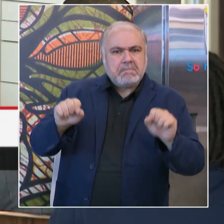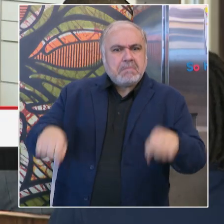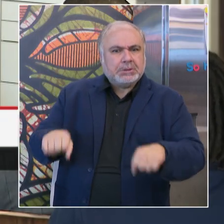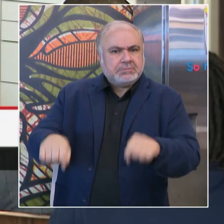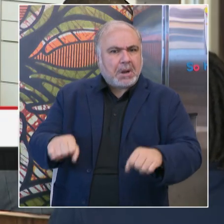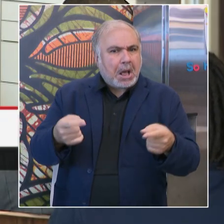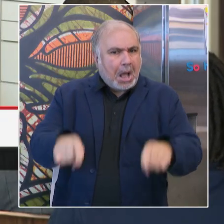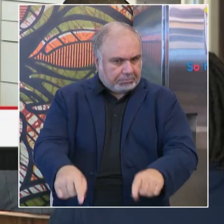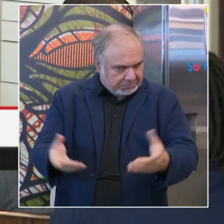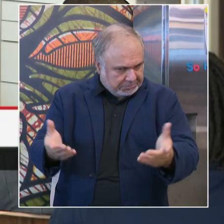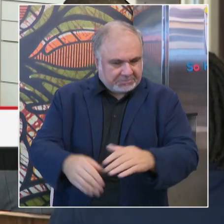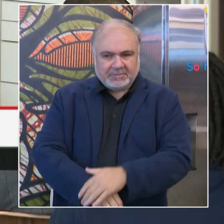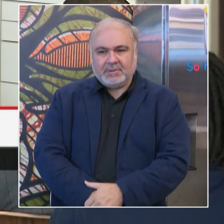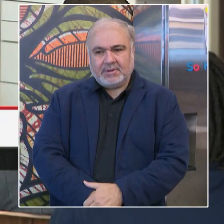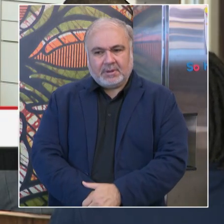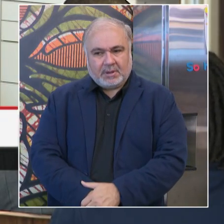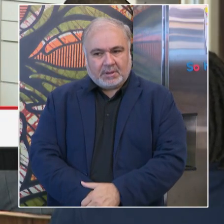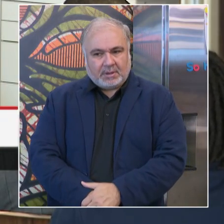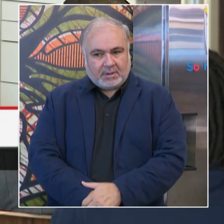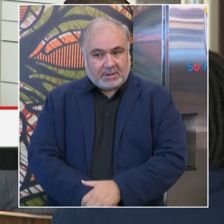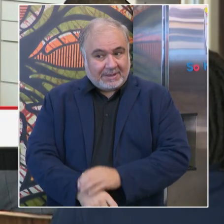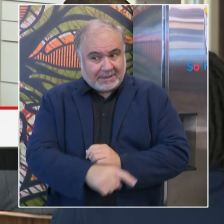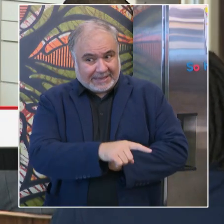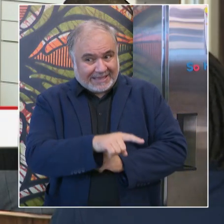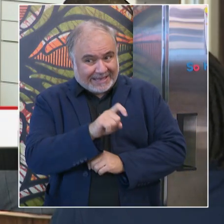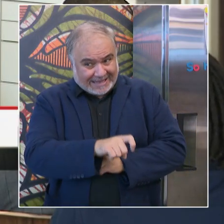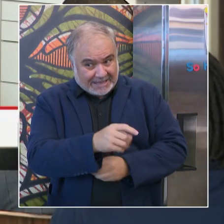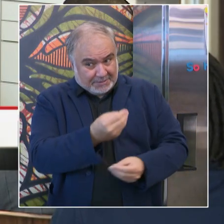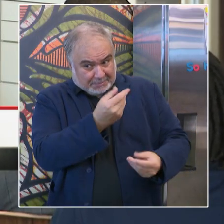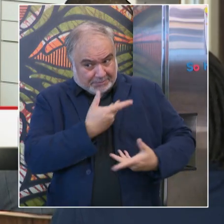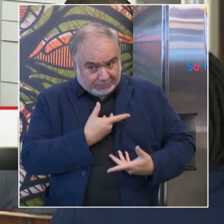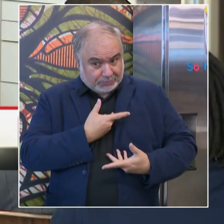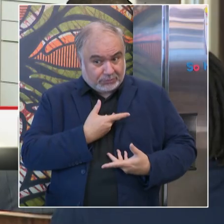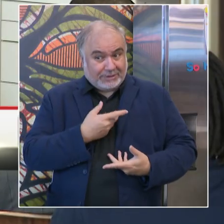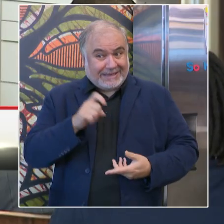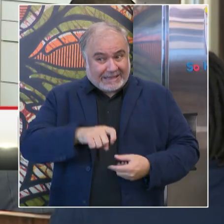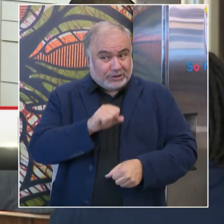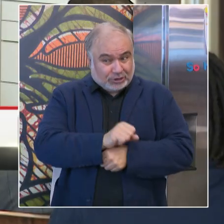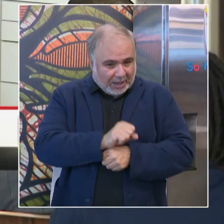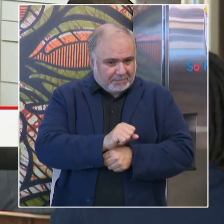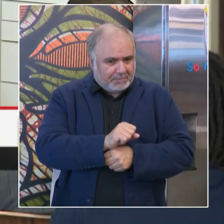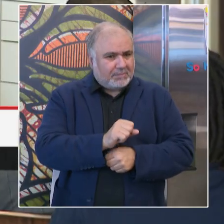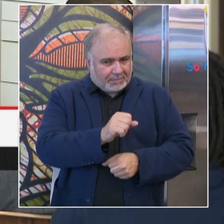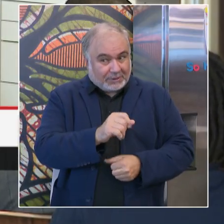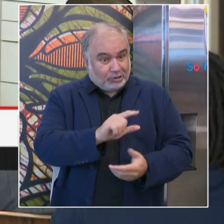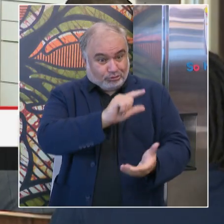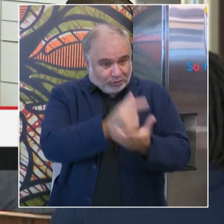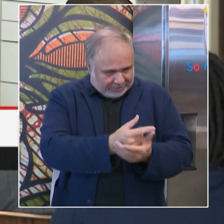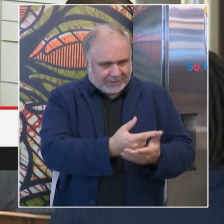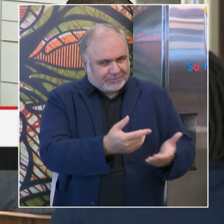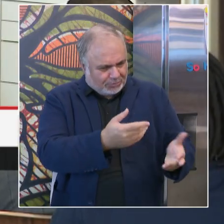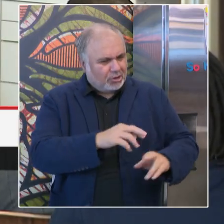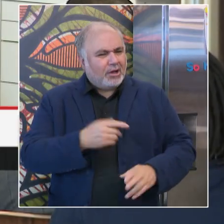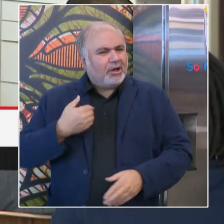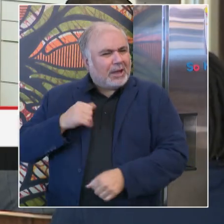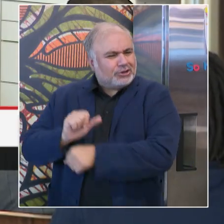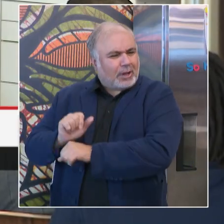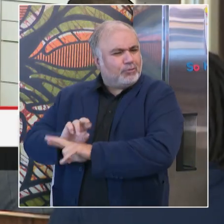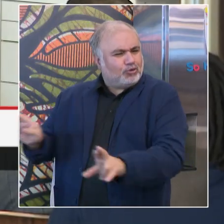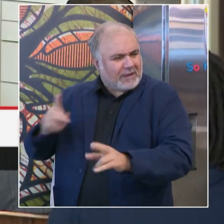you, if you need a job, I'll leave you my number. When you're ready, I'll be ready for you. That's right. I guarantee. All